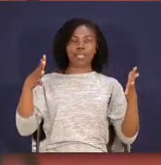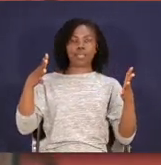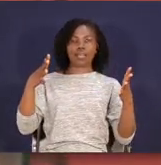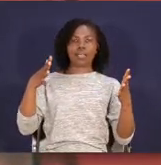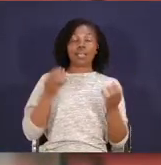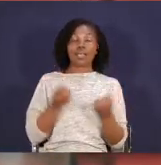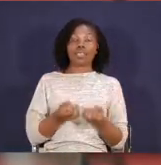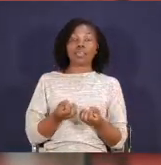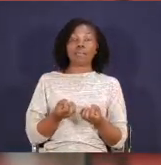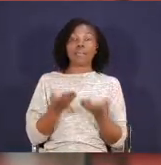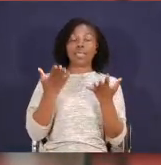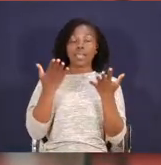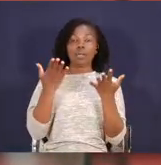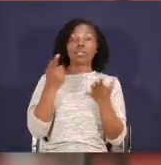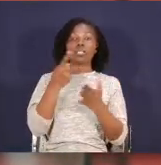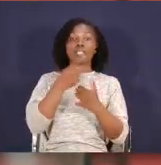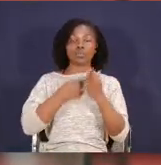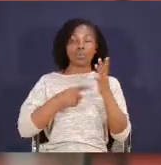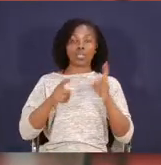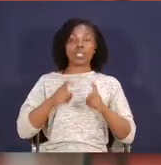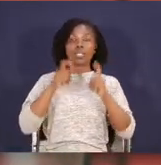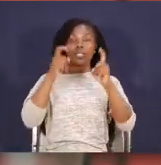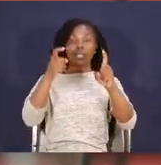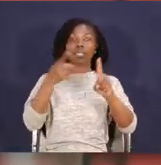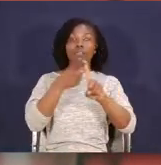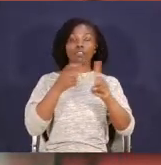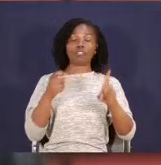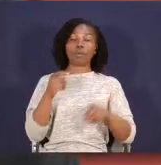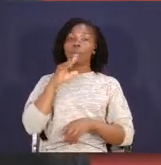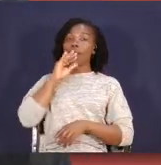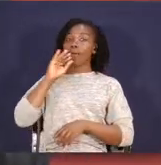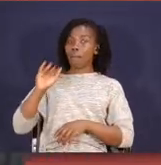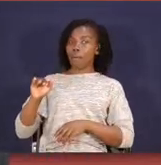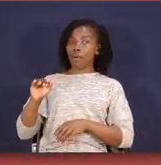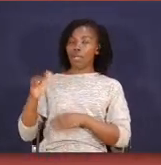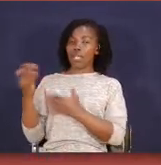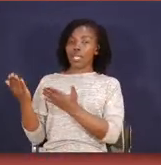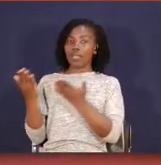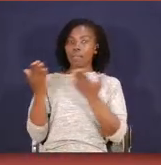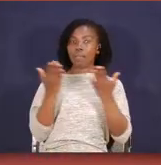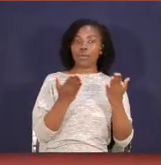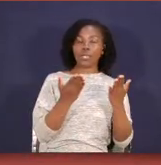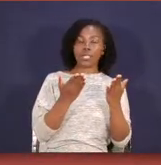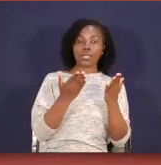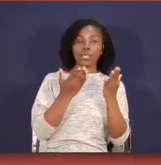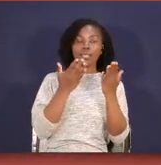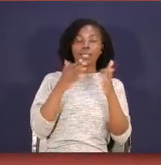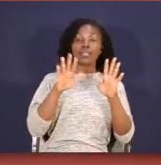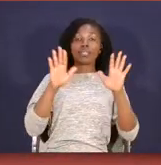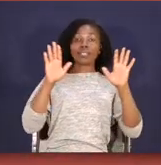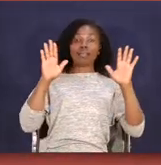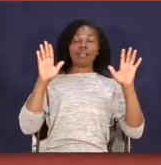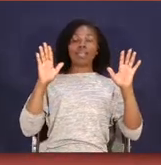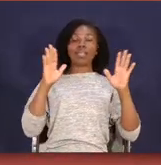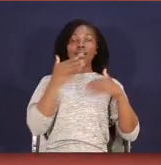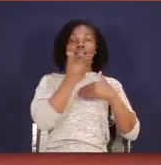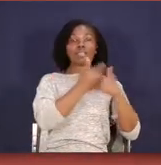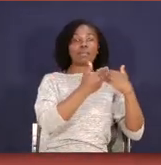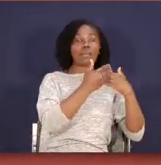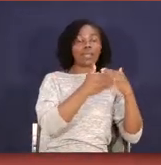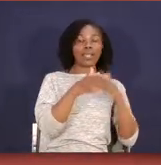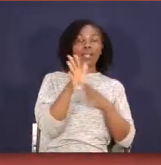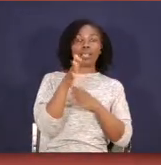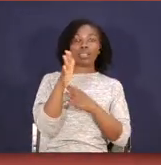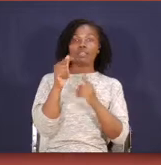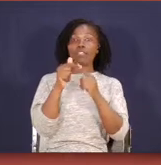the miracle is a gift from a boy into the hands of Jesus. Fully surrendered. He let it go, that young boy. He let